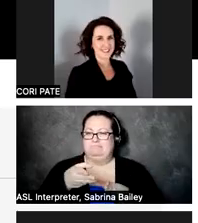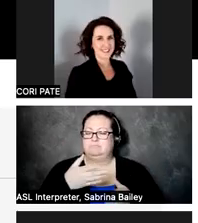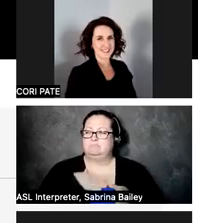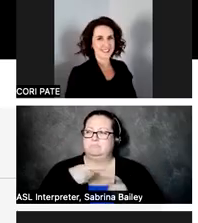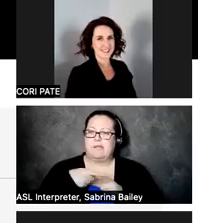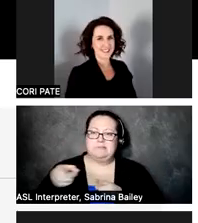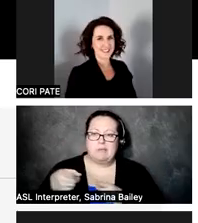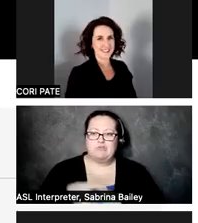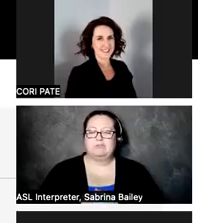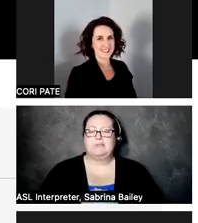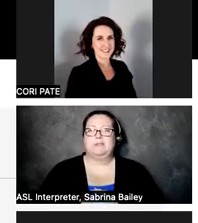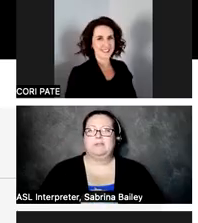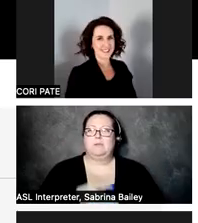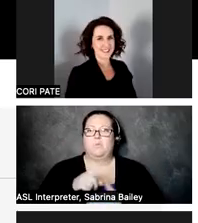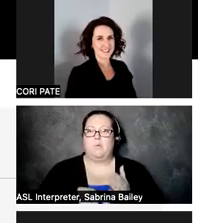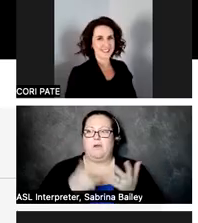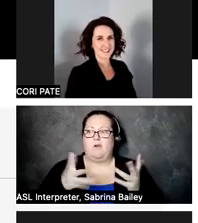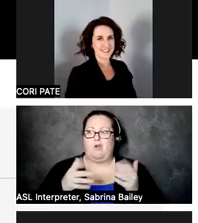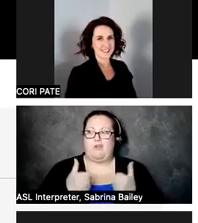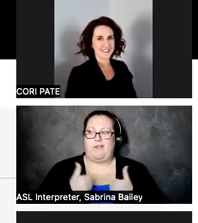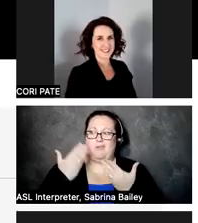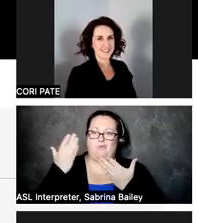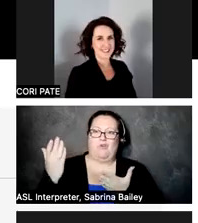is and what you all have to offer.